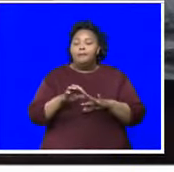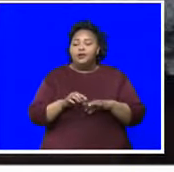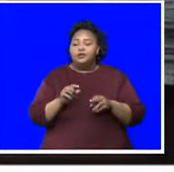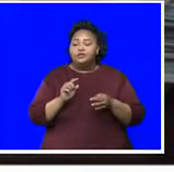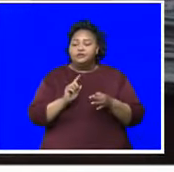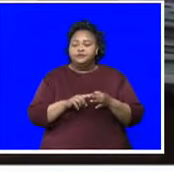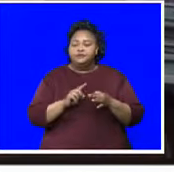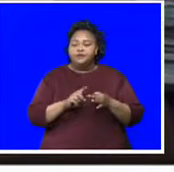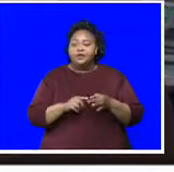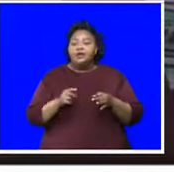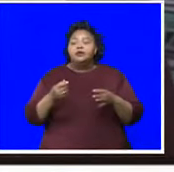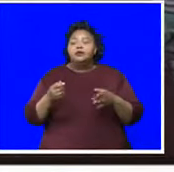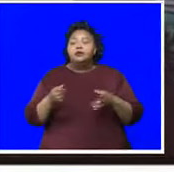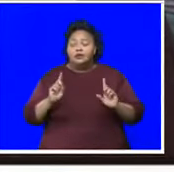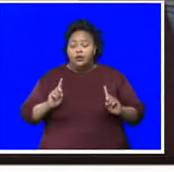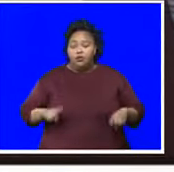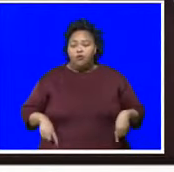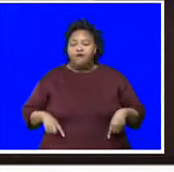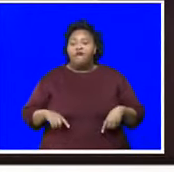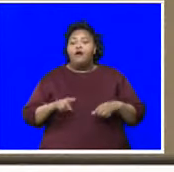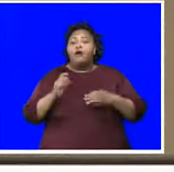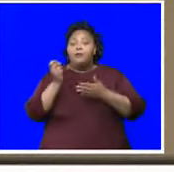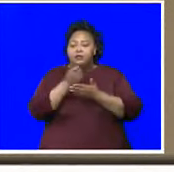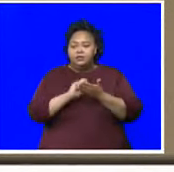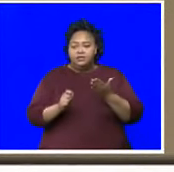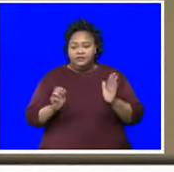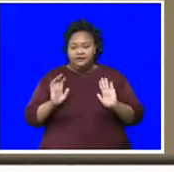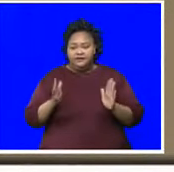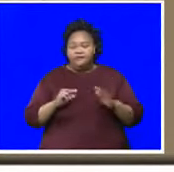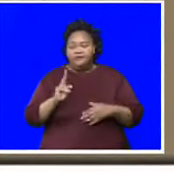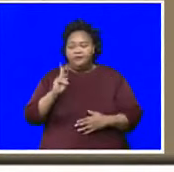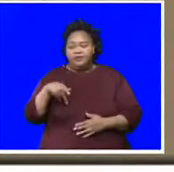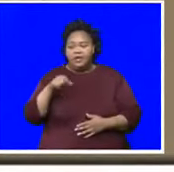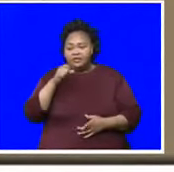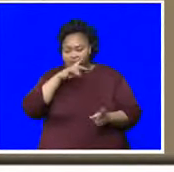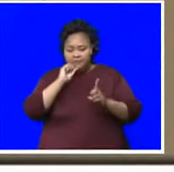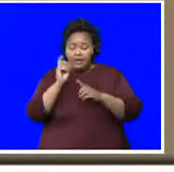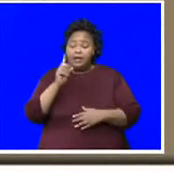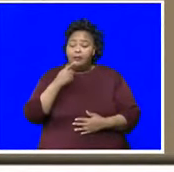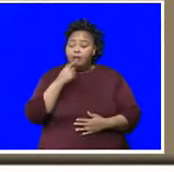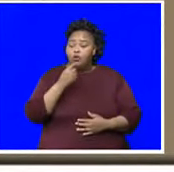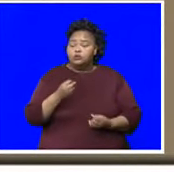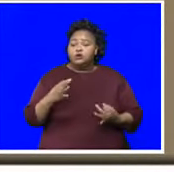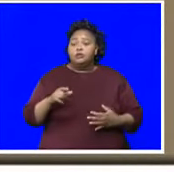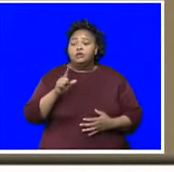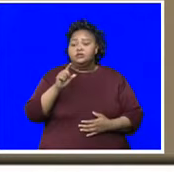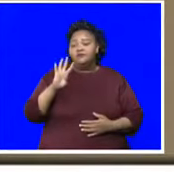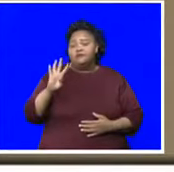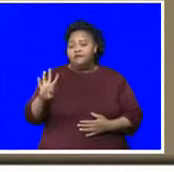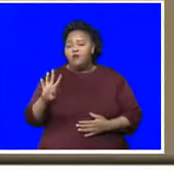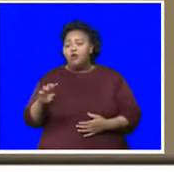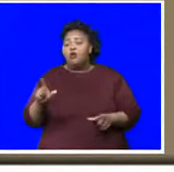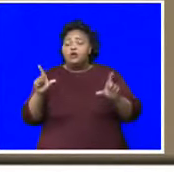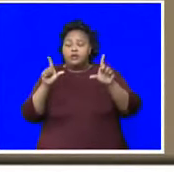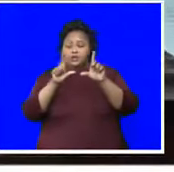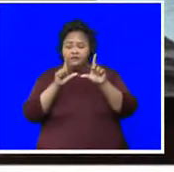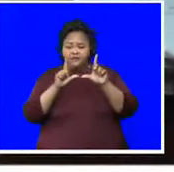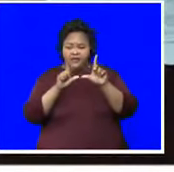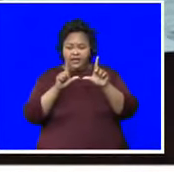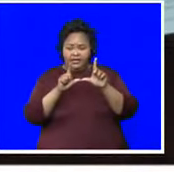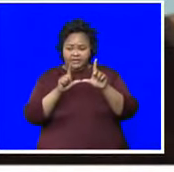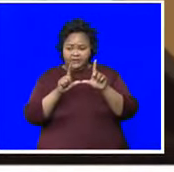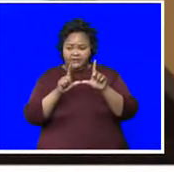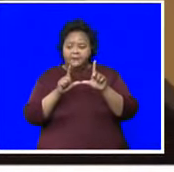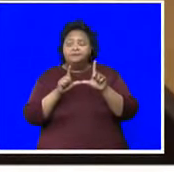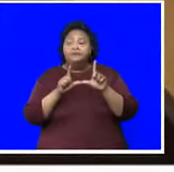said by the Communications Officer Mlandvo Dlamini, who states that 74 certificates that were submitted for alterations